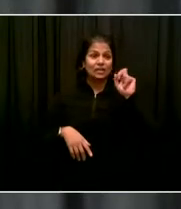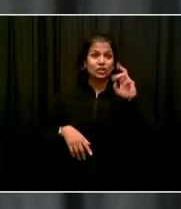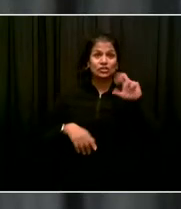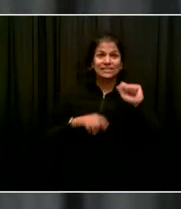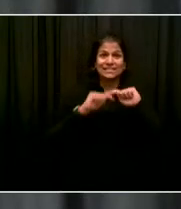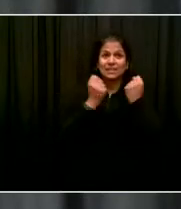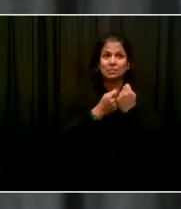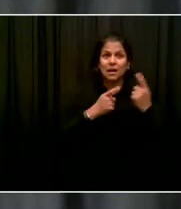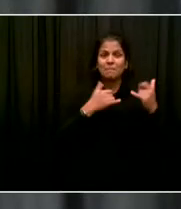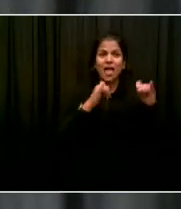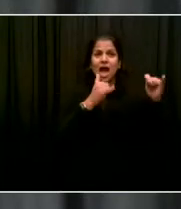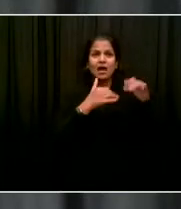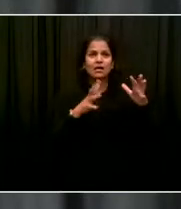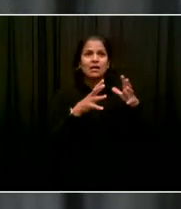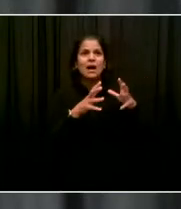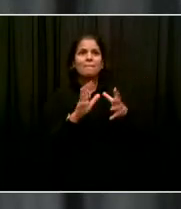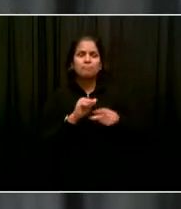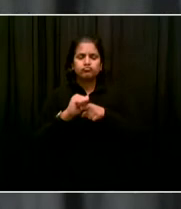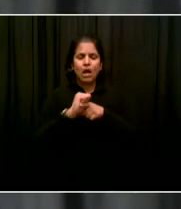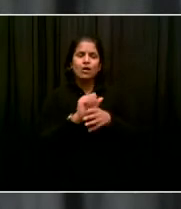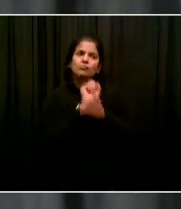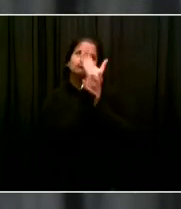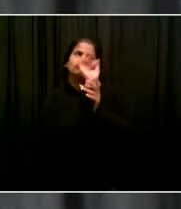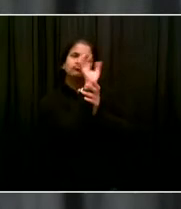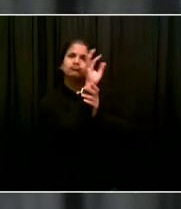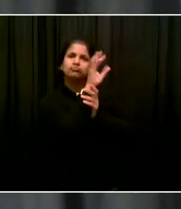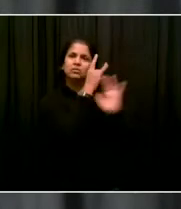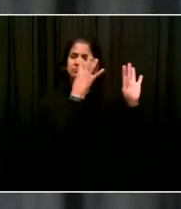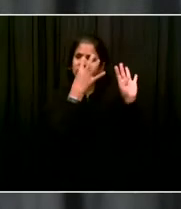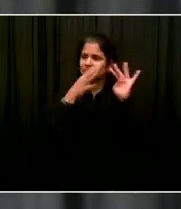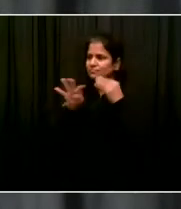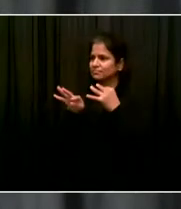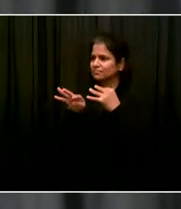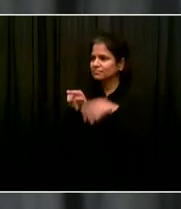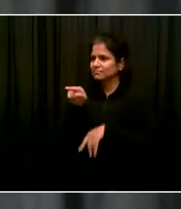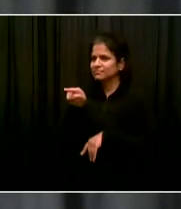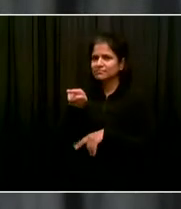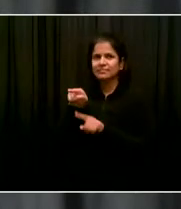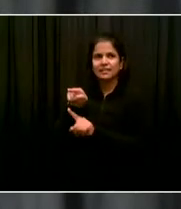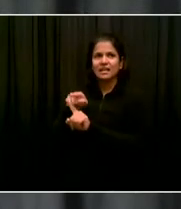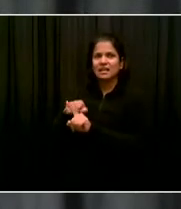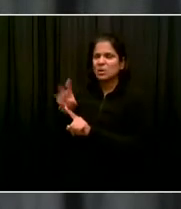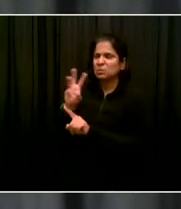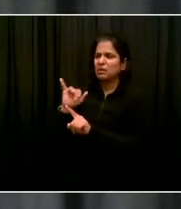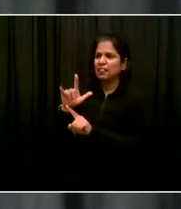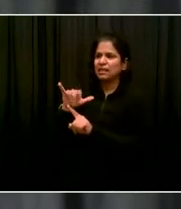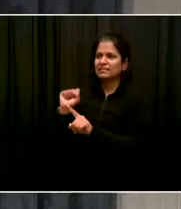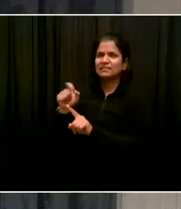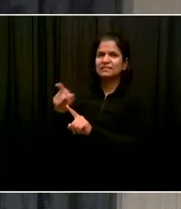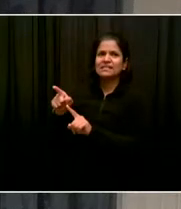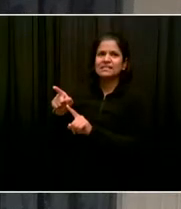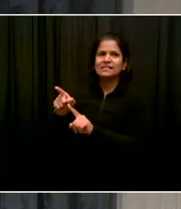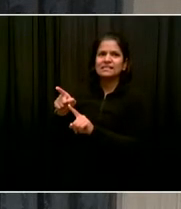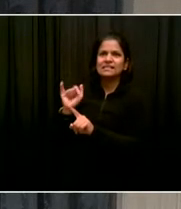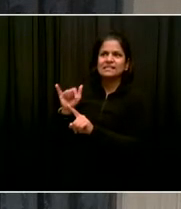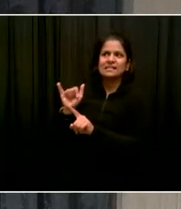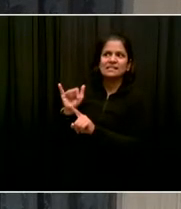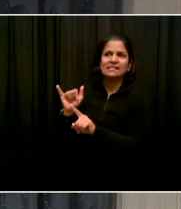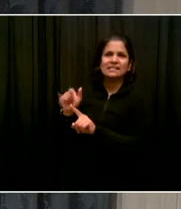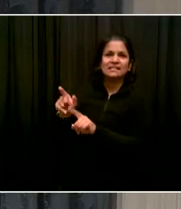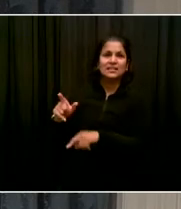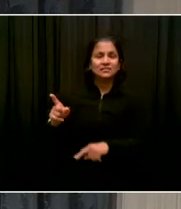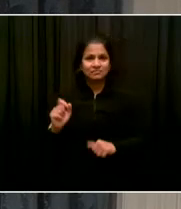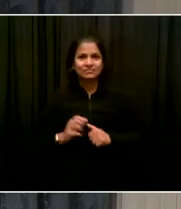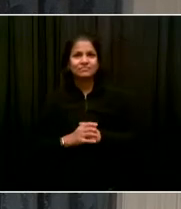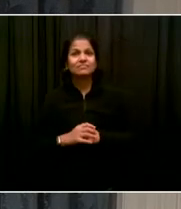and turned around and saw Willis limp on the court, and the game was won. I love that. Walt Frazier,